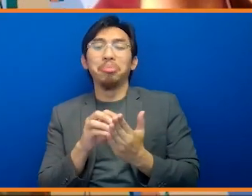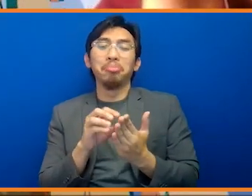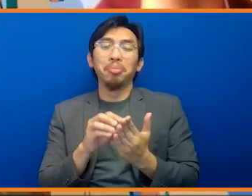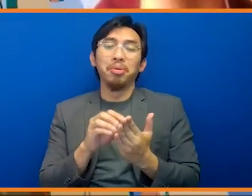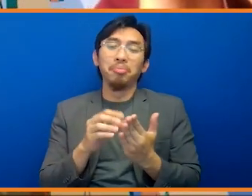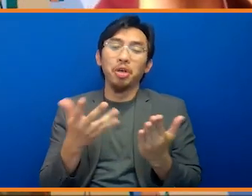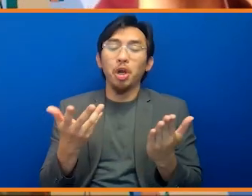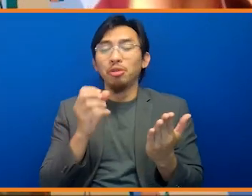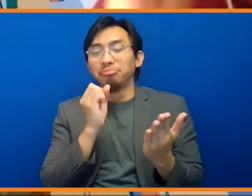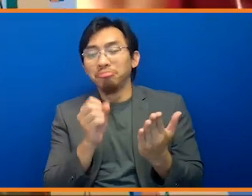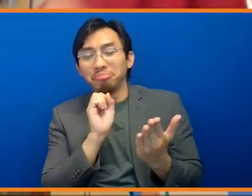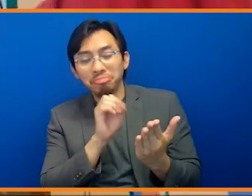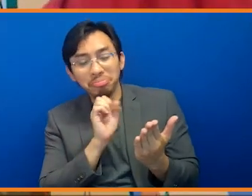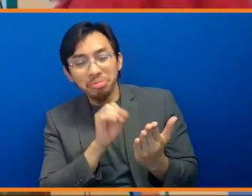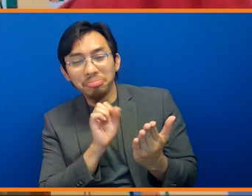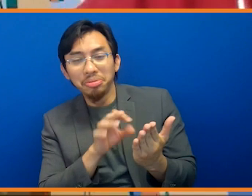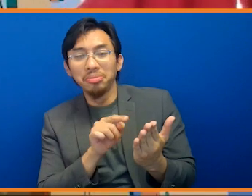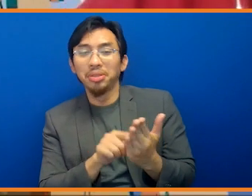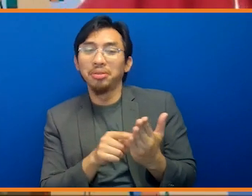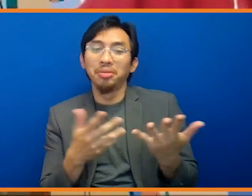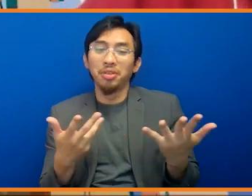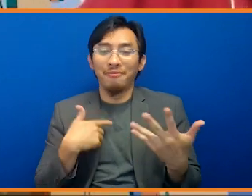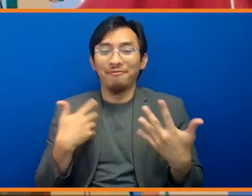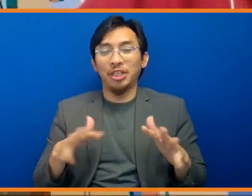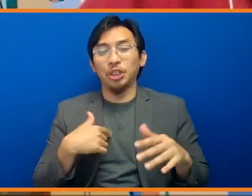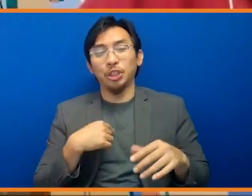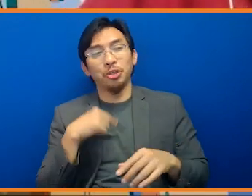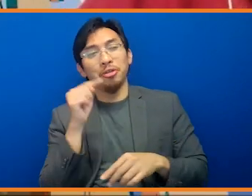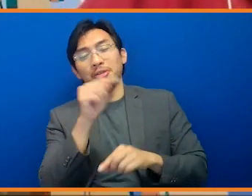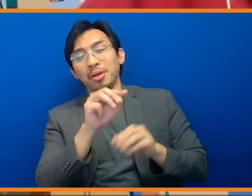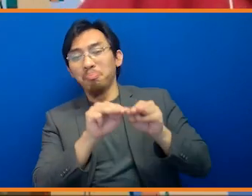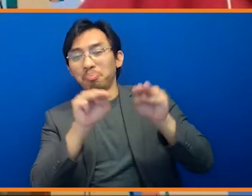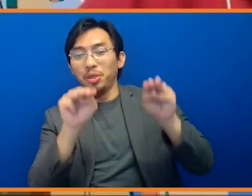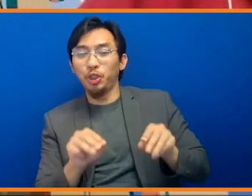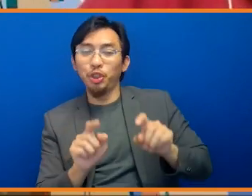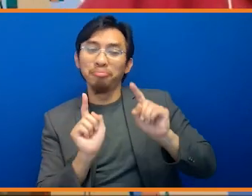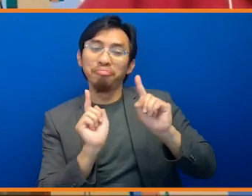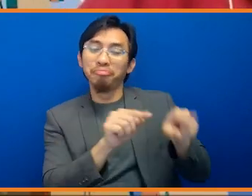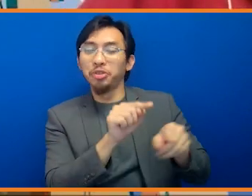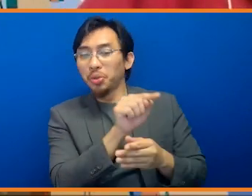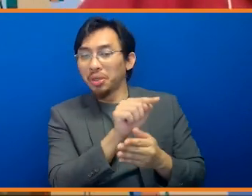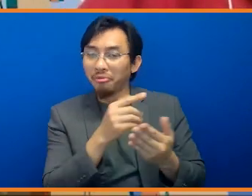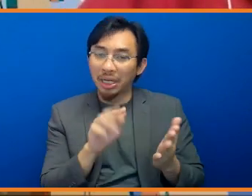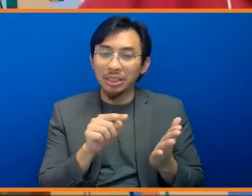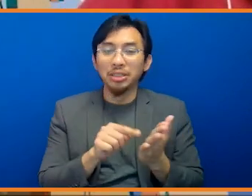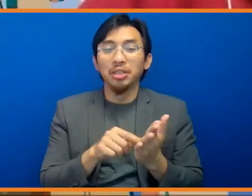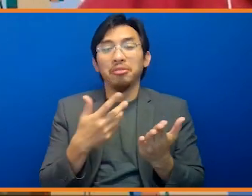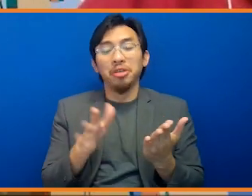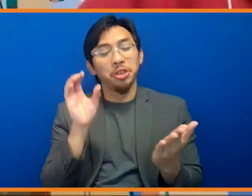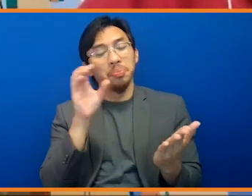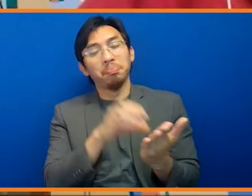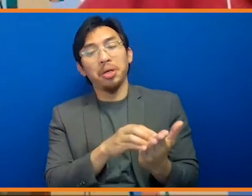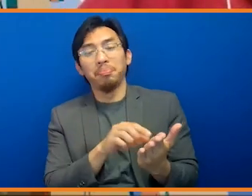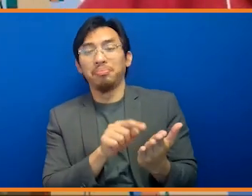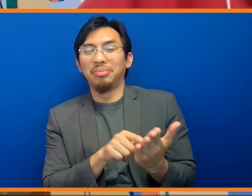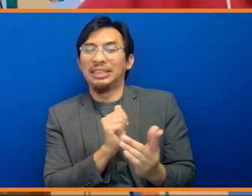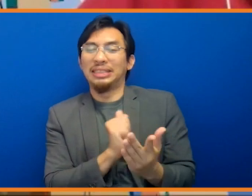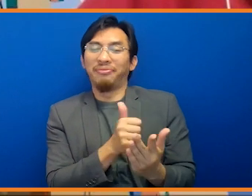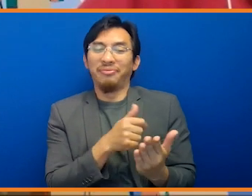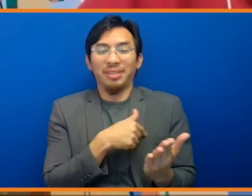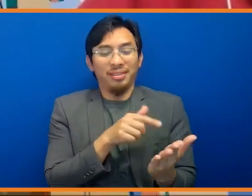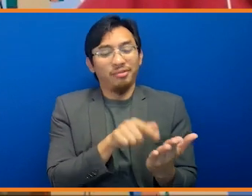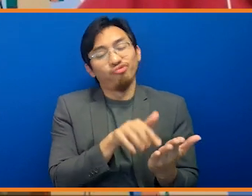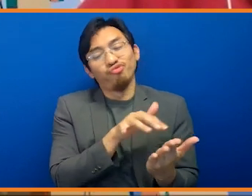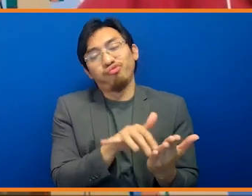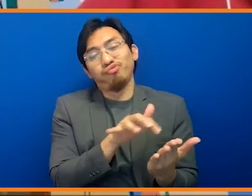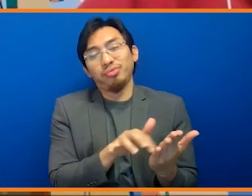giving reviews like, oh, we already visit this museum, and then the message itself, the message of